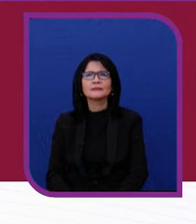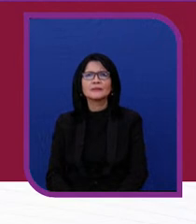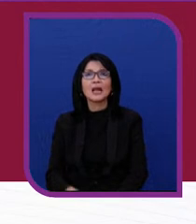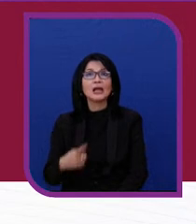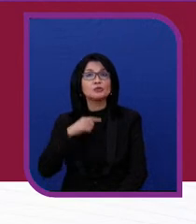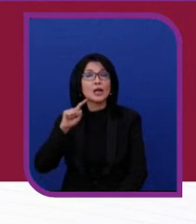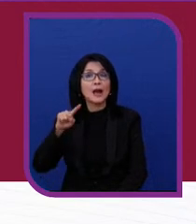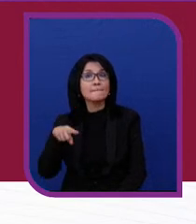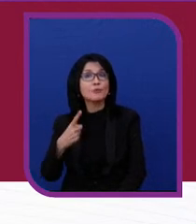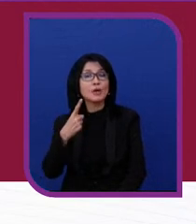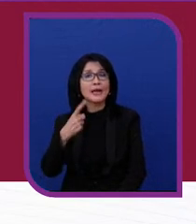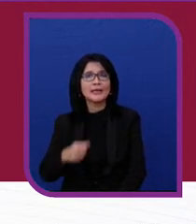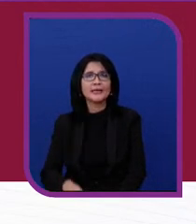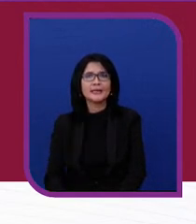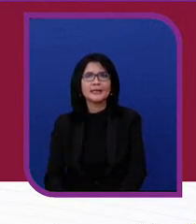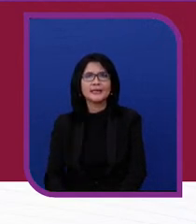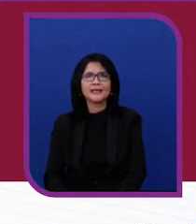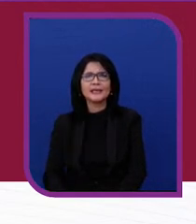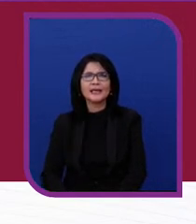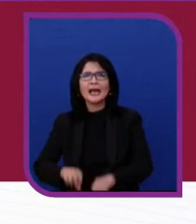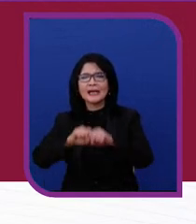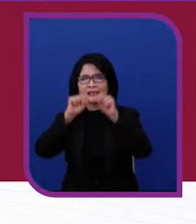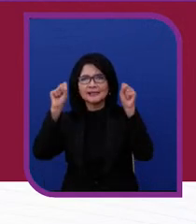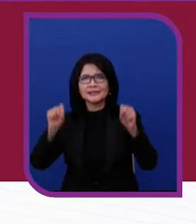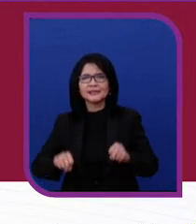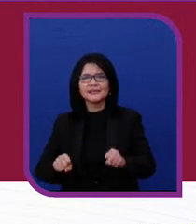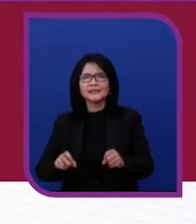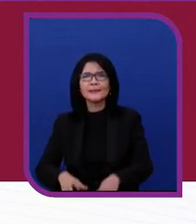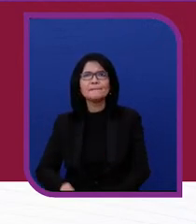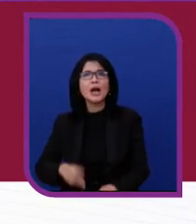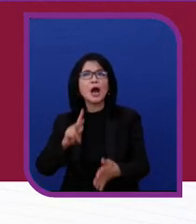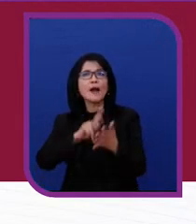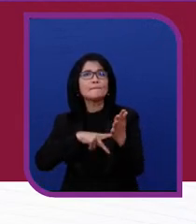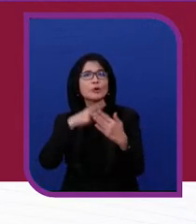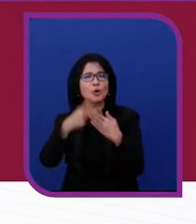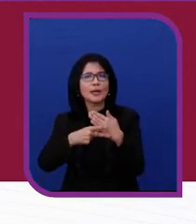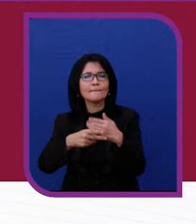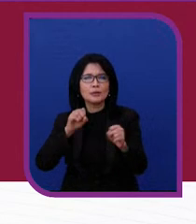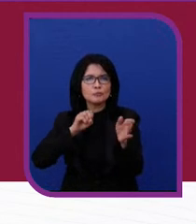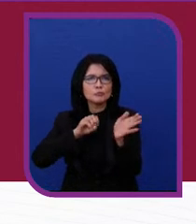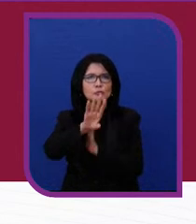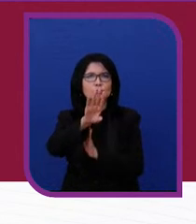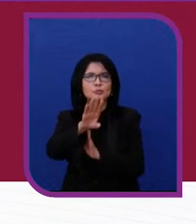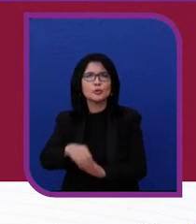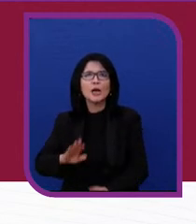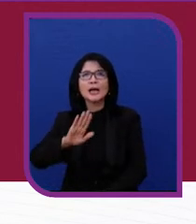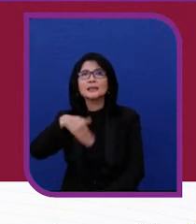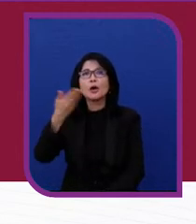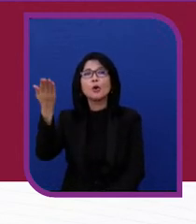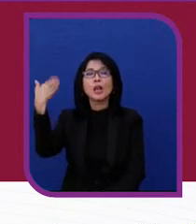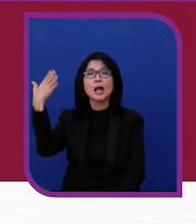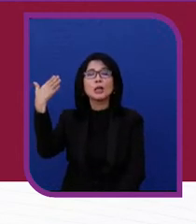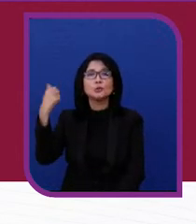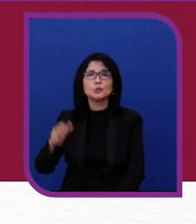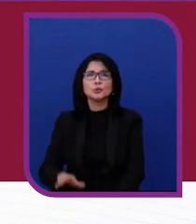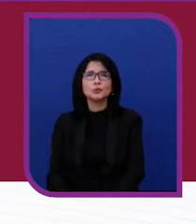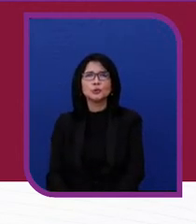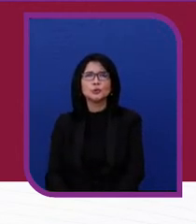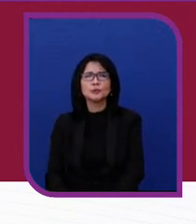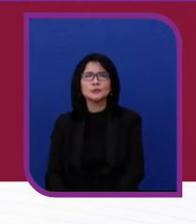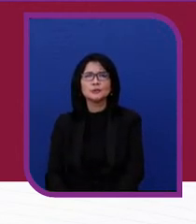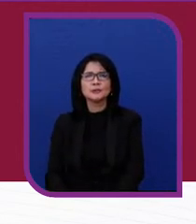Transition mekanisme this program SBI cnlaunch Last year during the competition in Glasgow